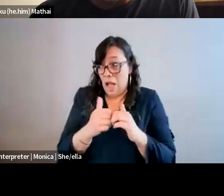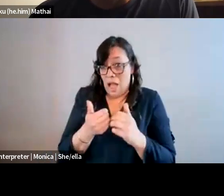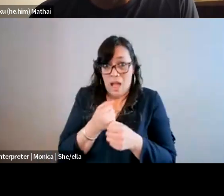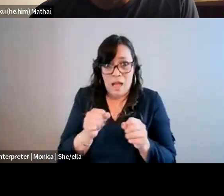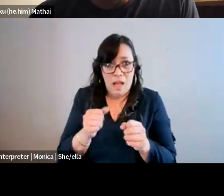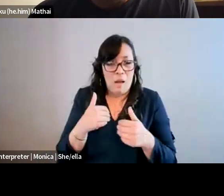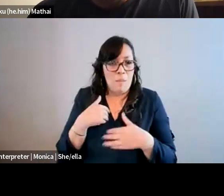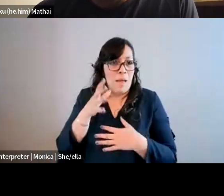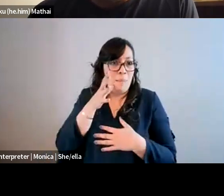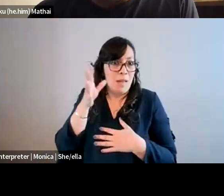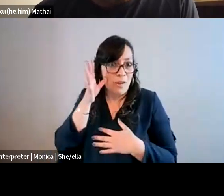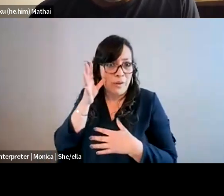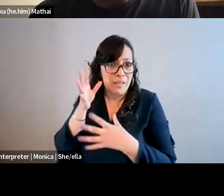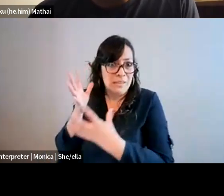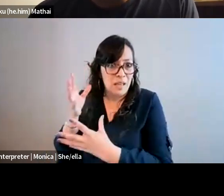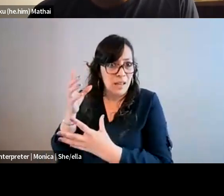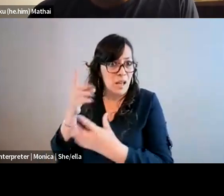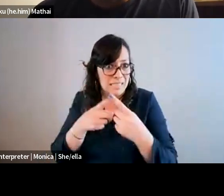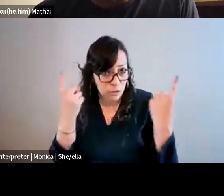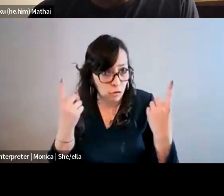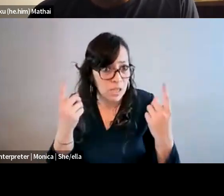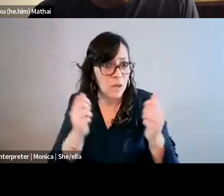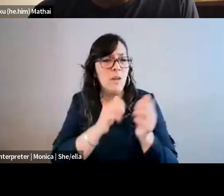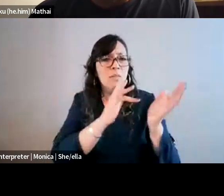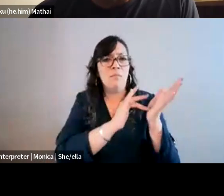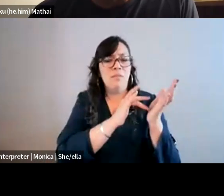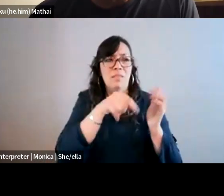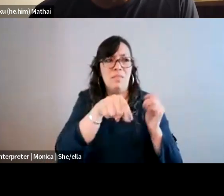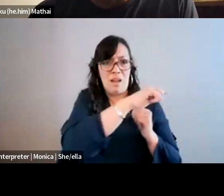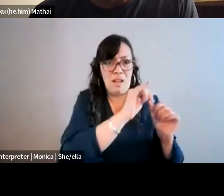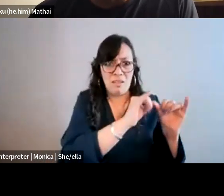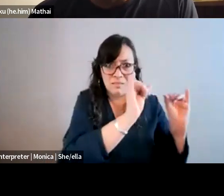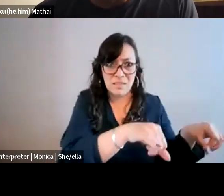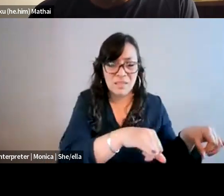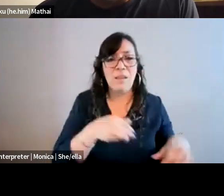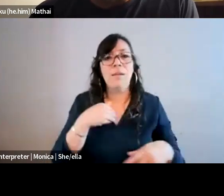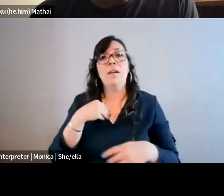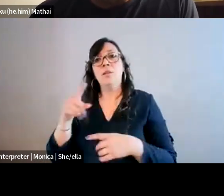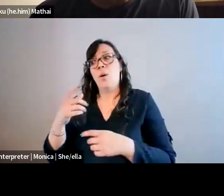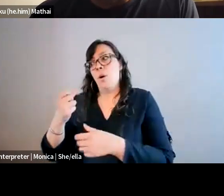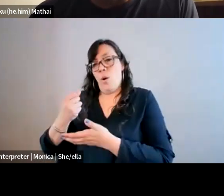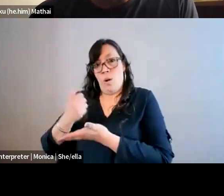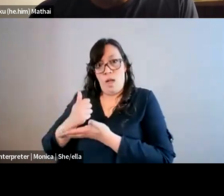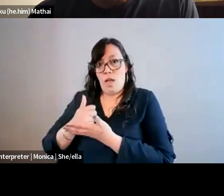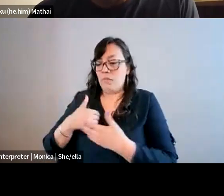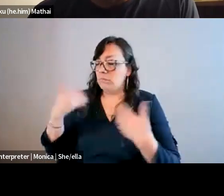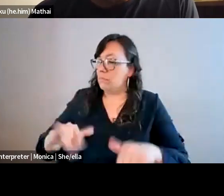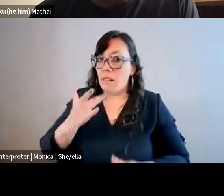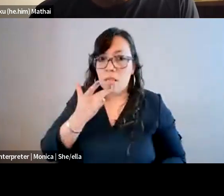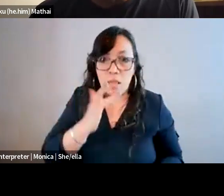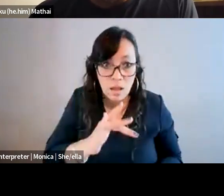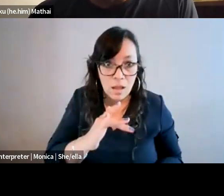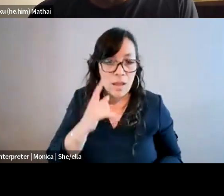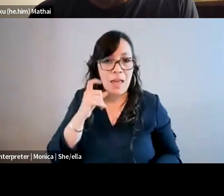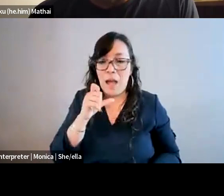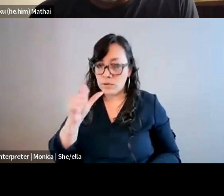was my parents thought otherwise and were holding my self-determination. So I'm one of the people privileged to not